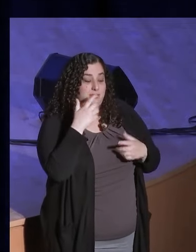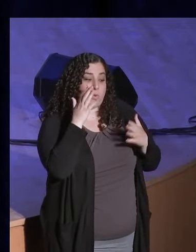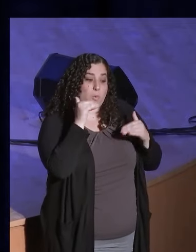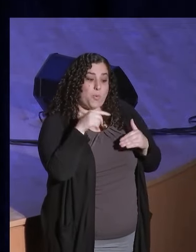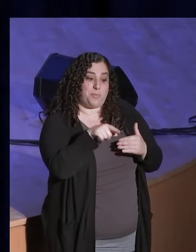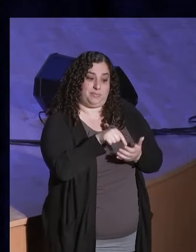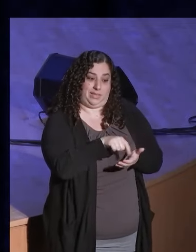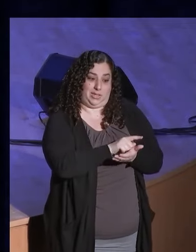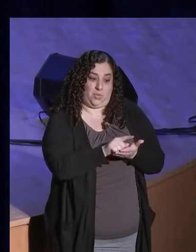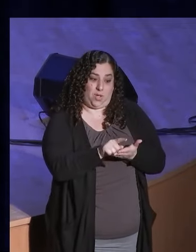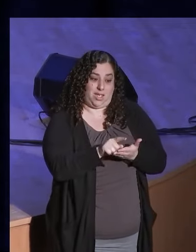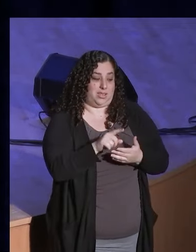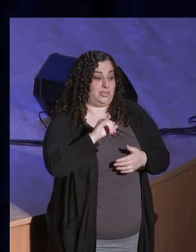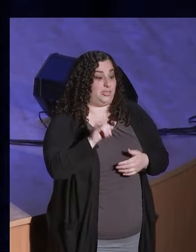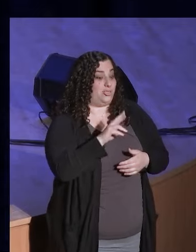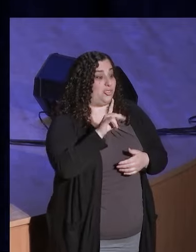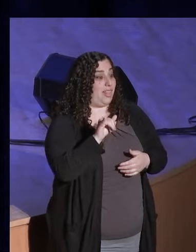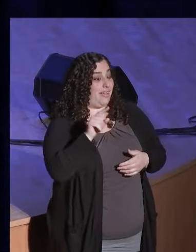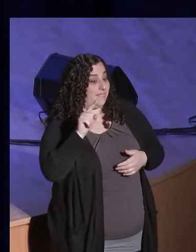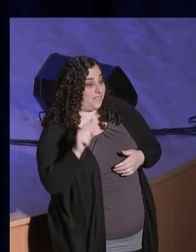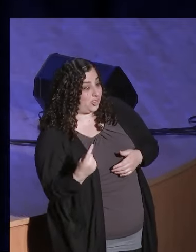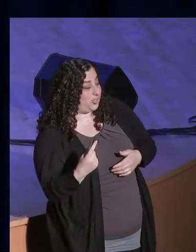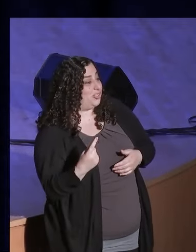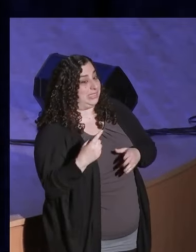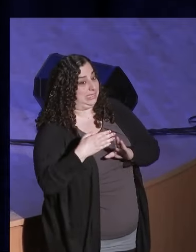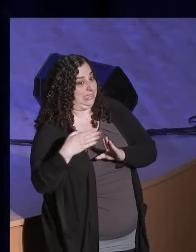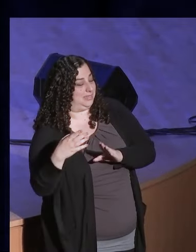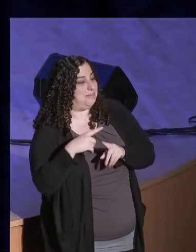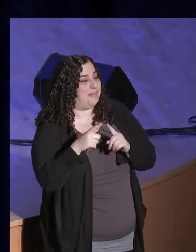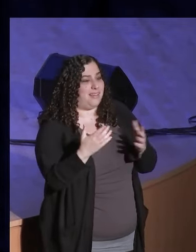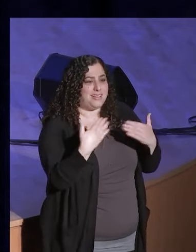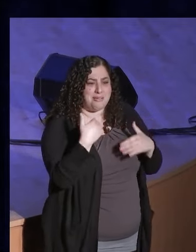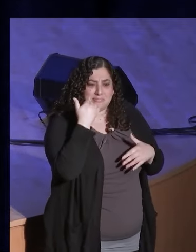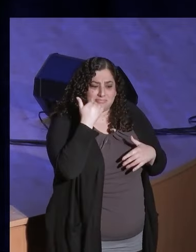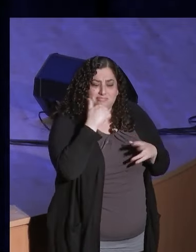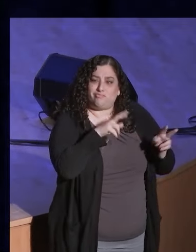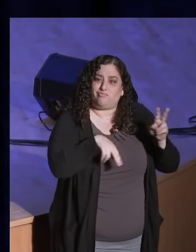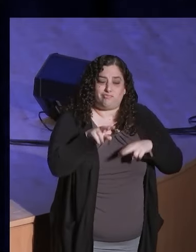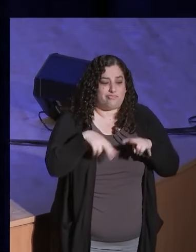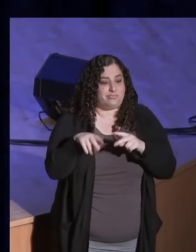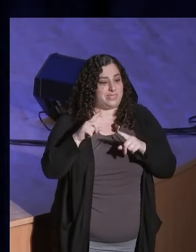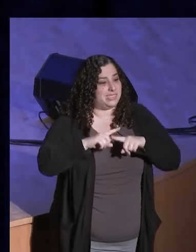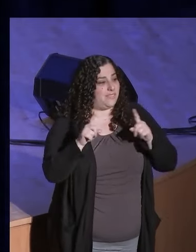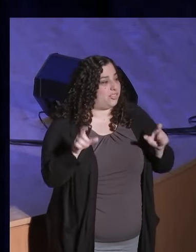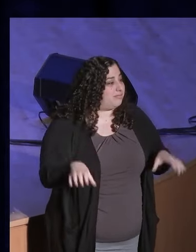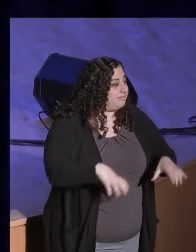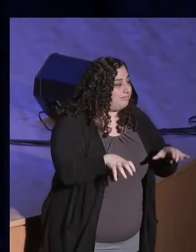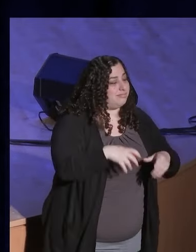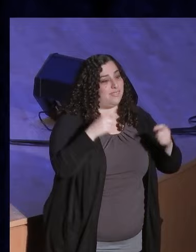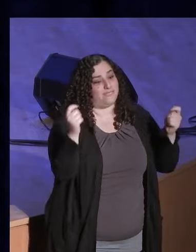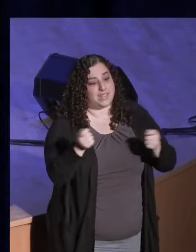As you can see, you just got a taste of the a bit of the 60 countries that